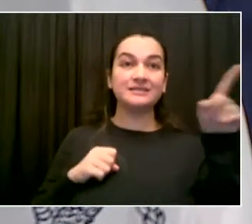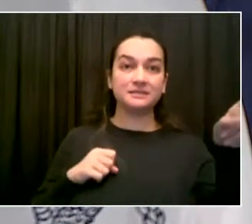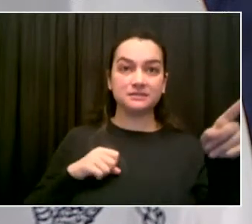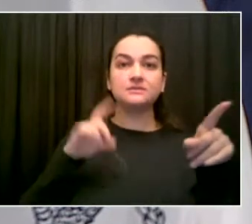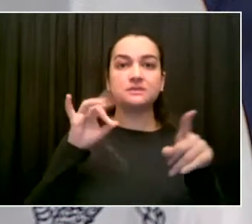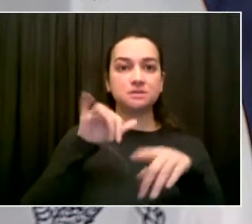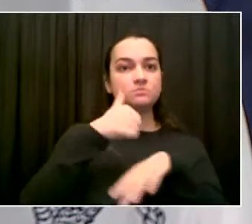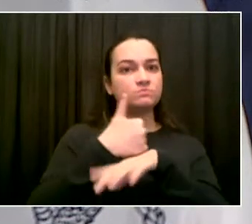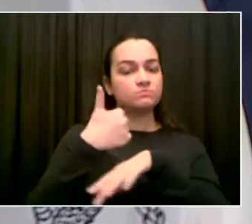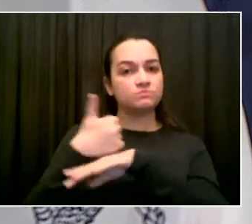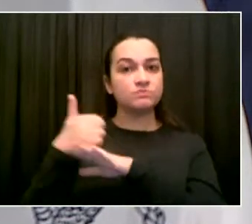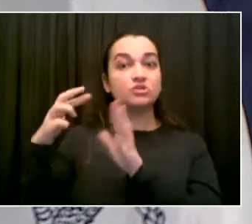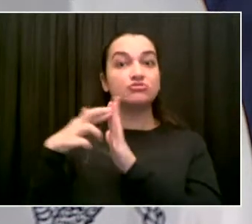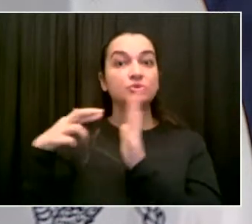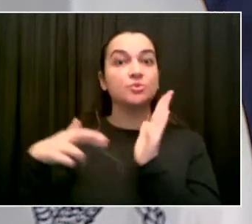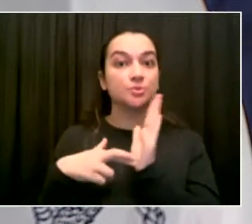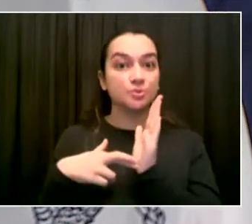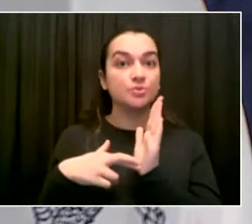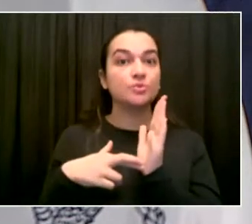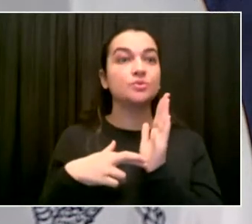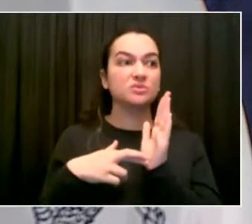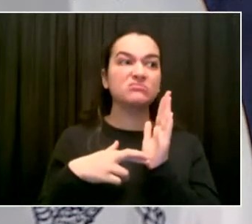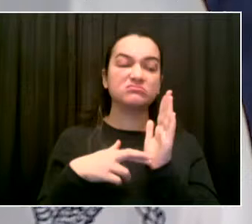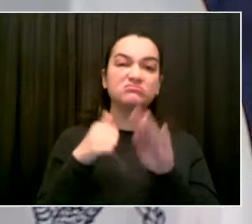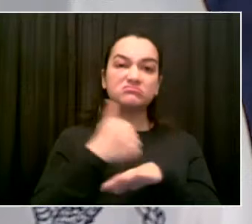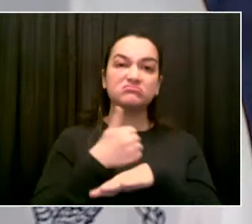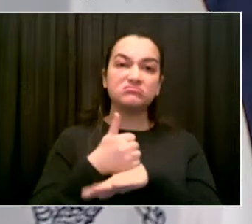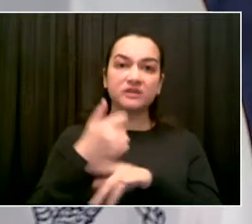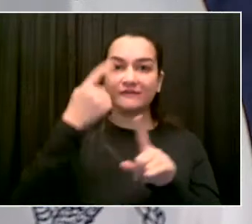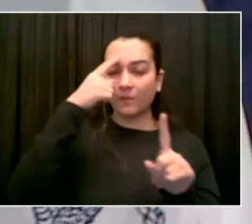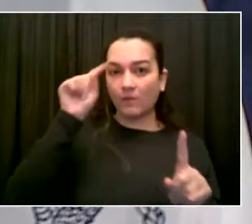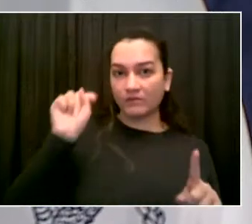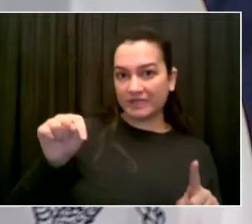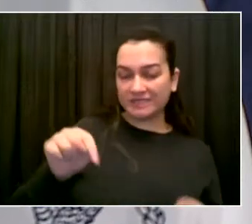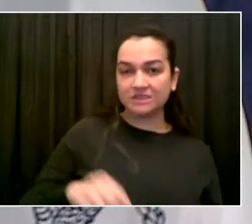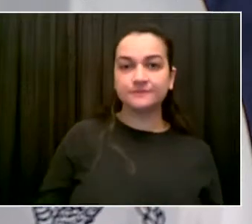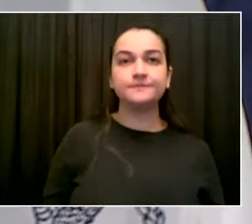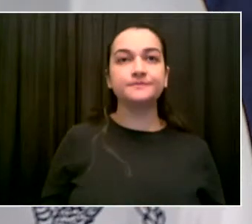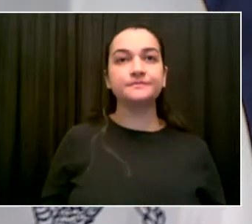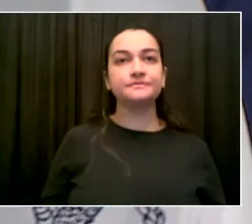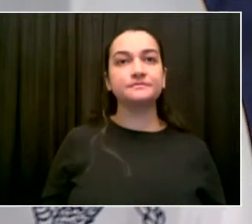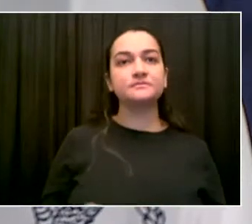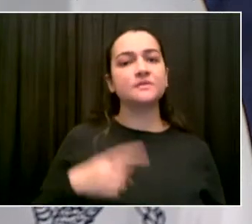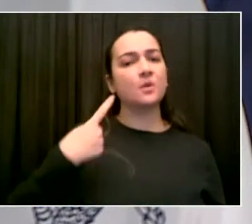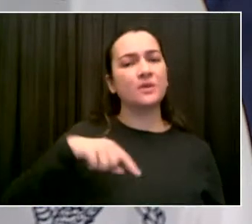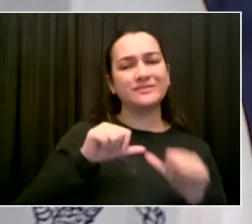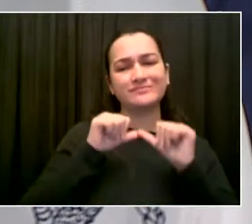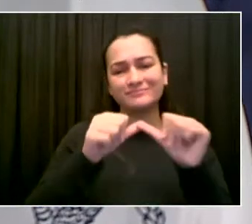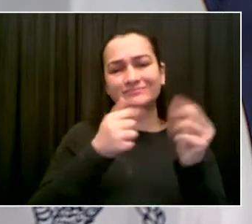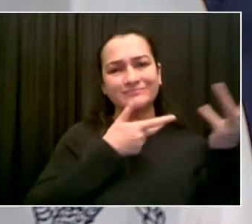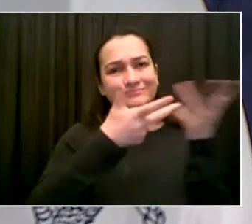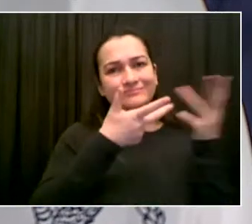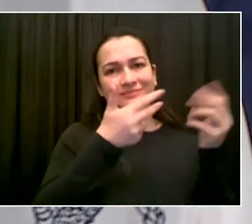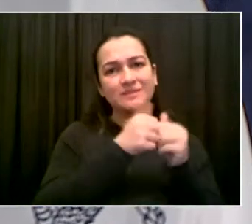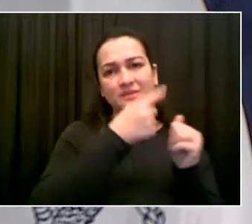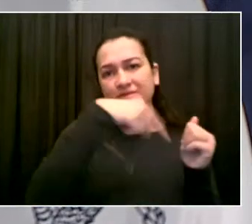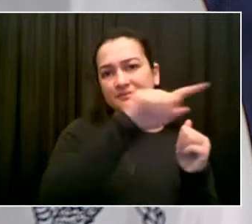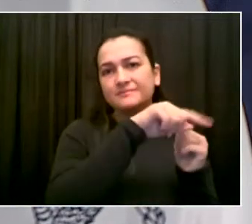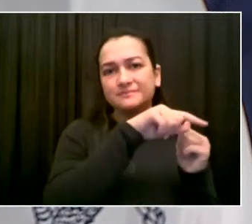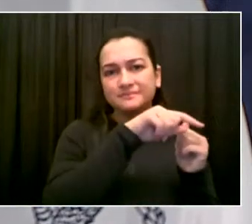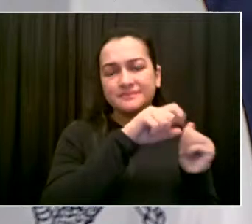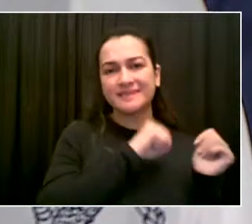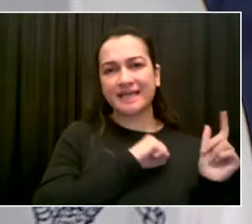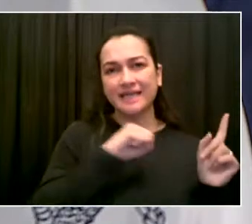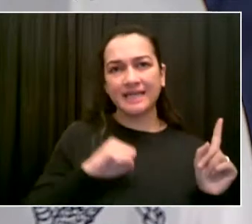to keep working with the legislature to ensure community input, because it's an important part of our city, but